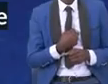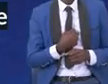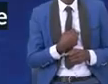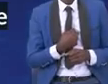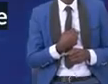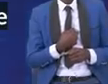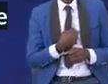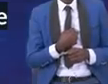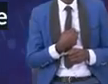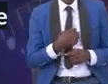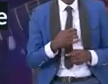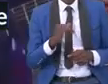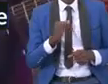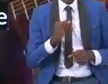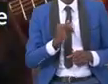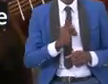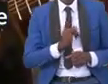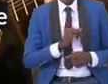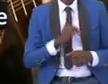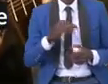I stand amazed in the